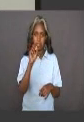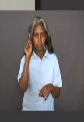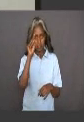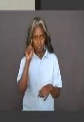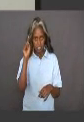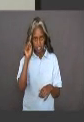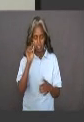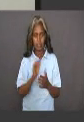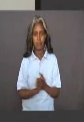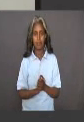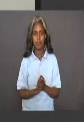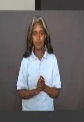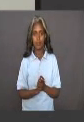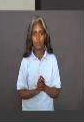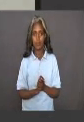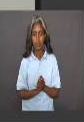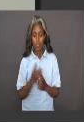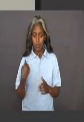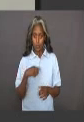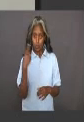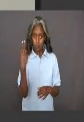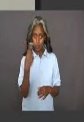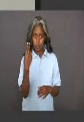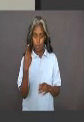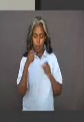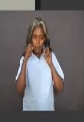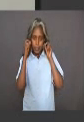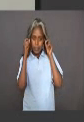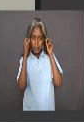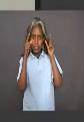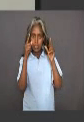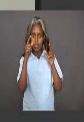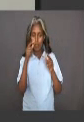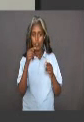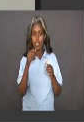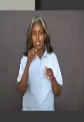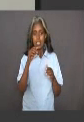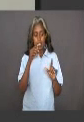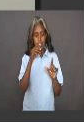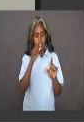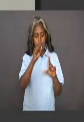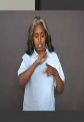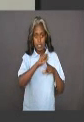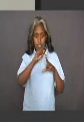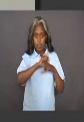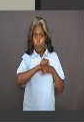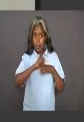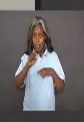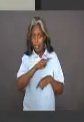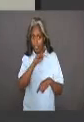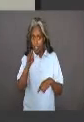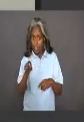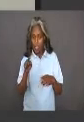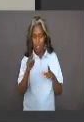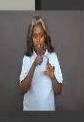degrees. We used our understanding of a supplementary angle to find